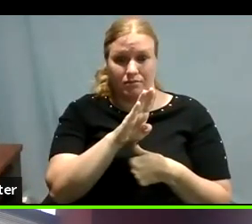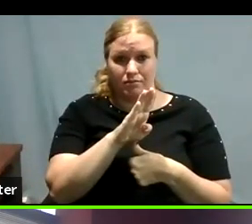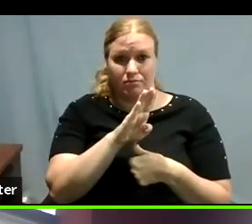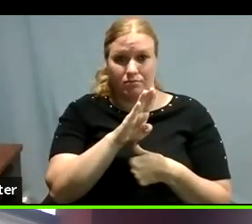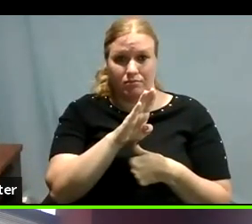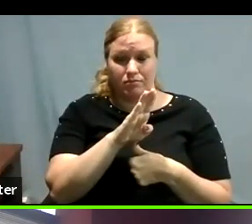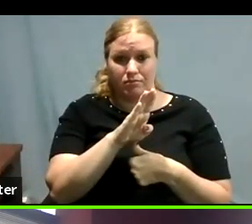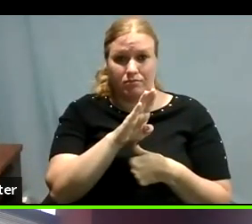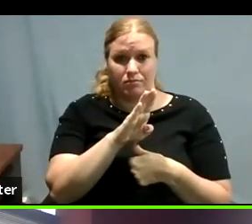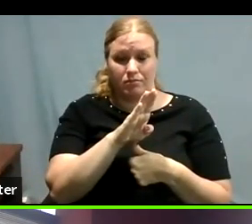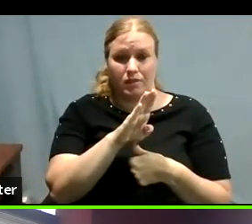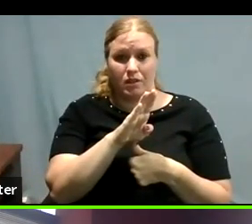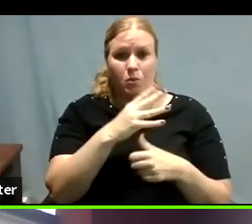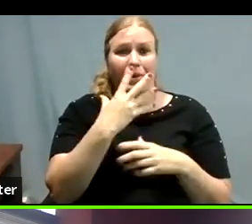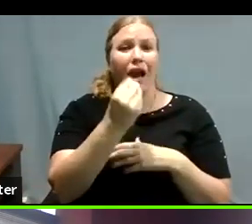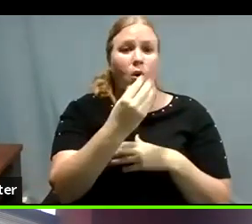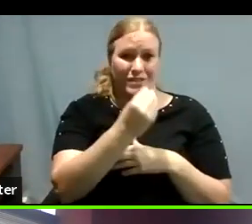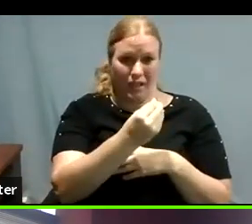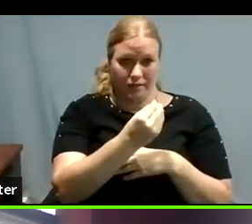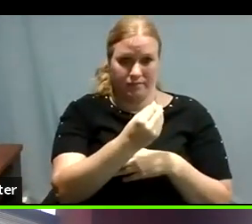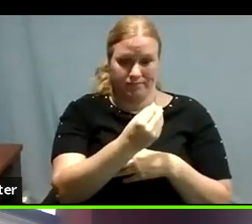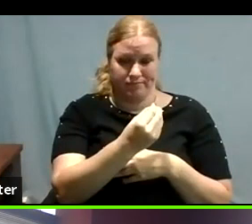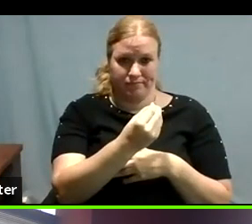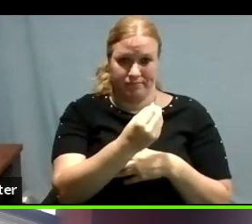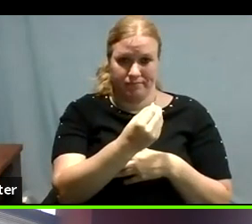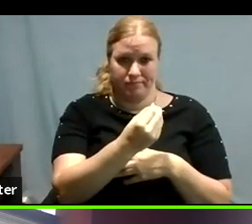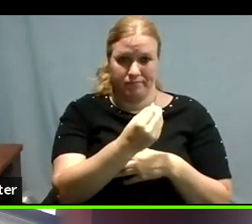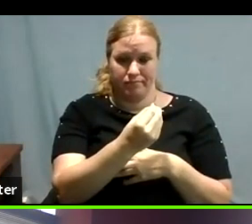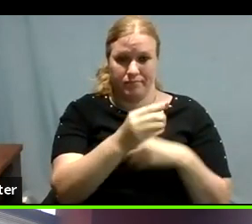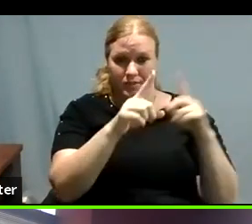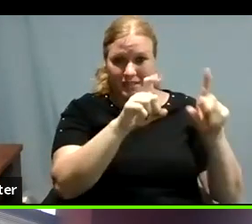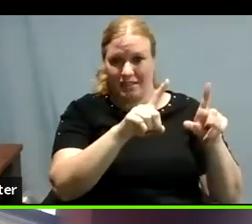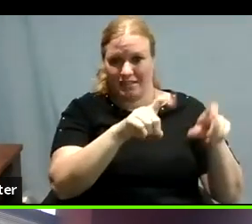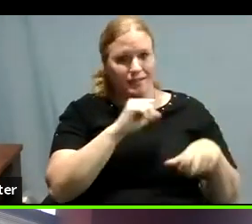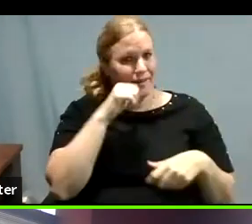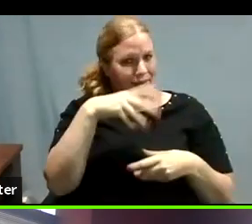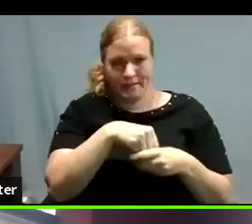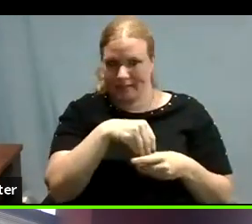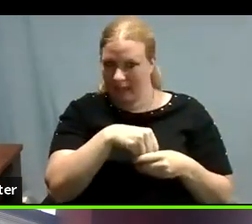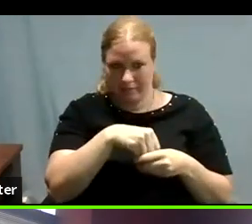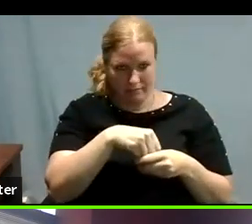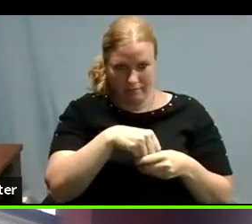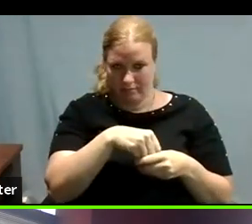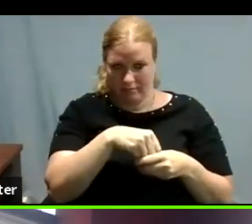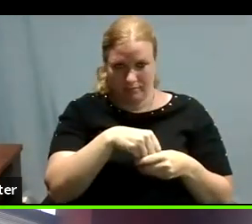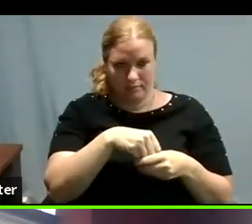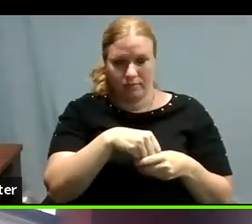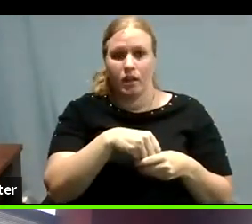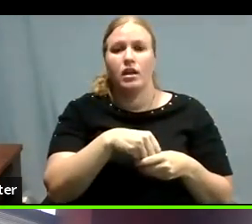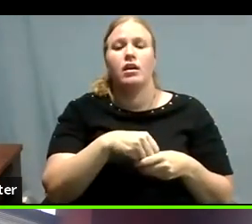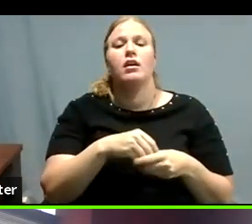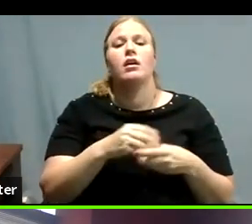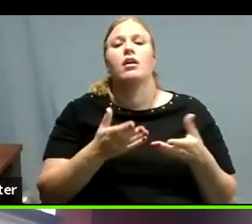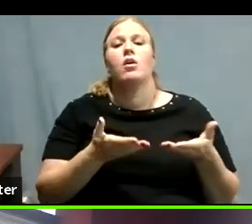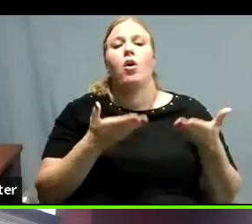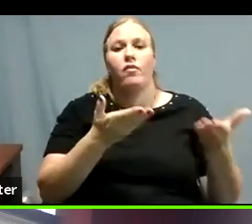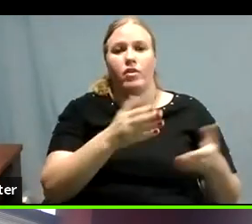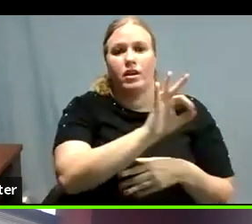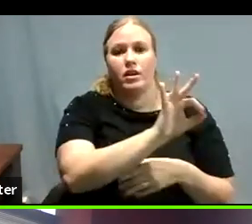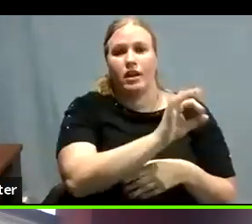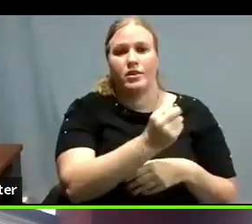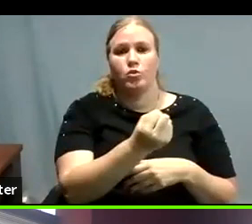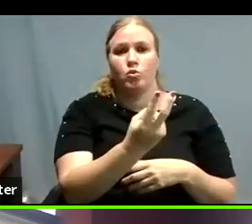we're going to be outside conducting testing, not inside, and we will be offering that from 9 to